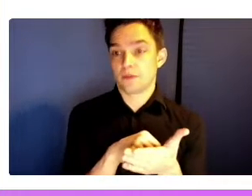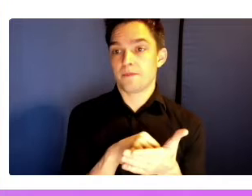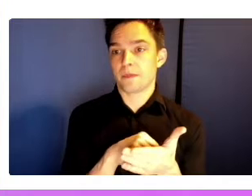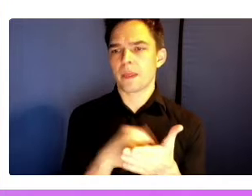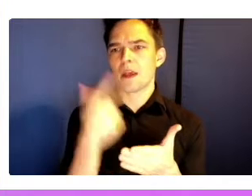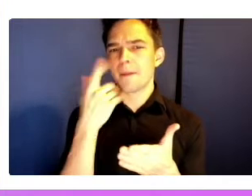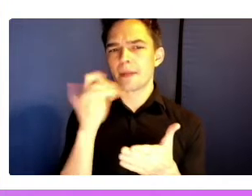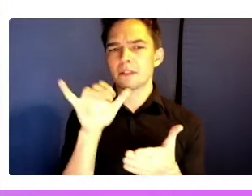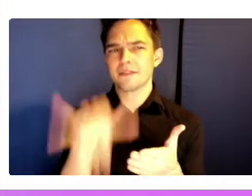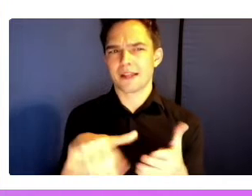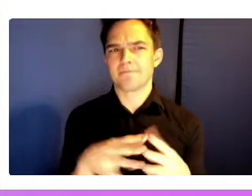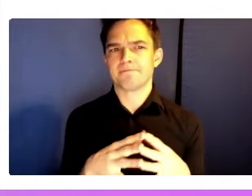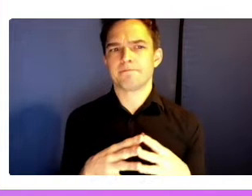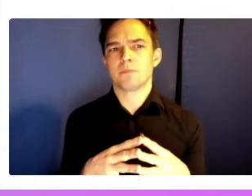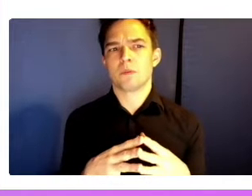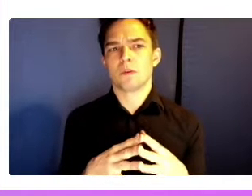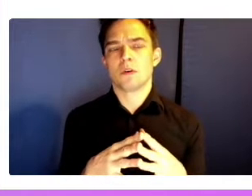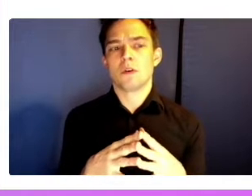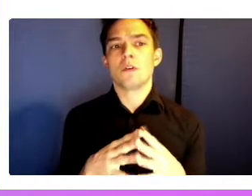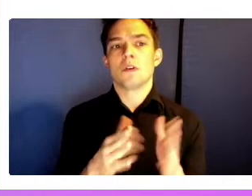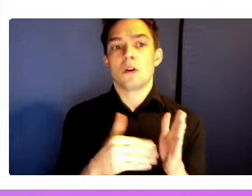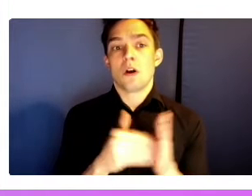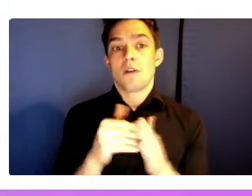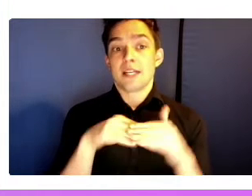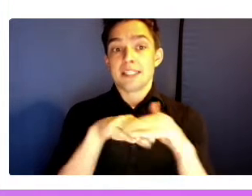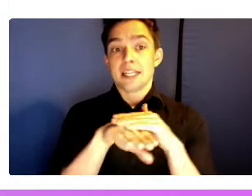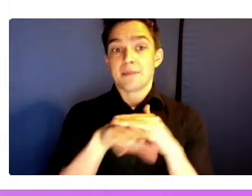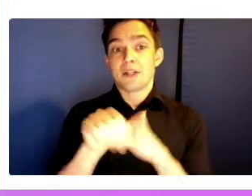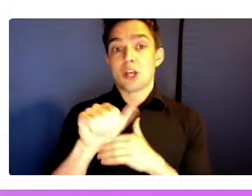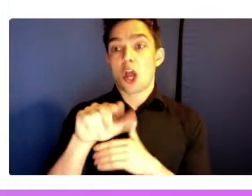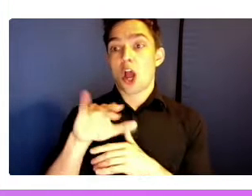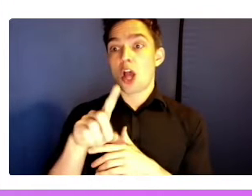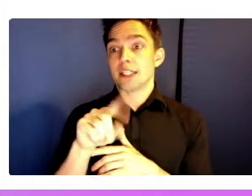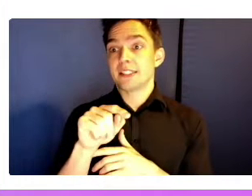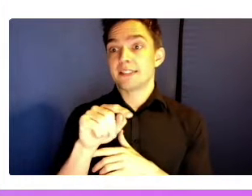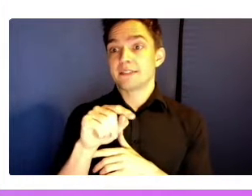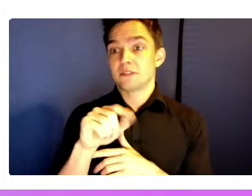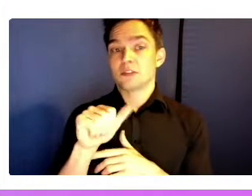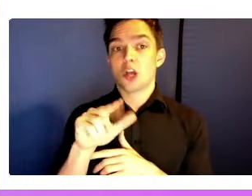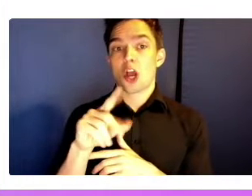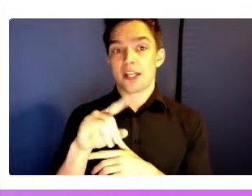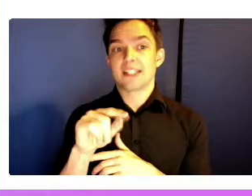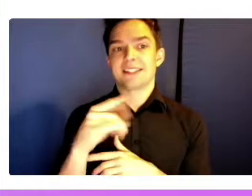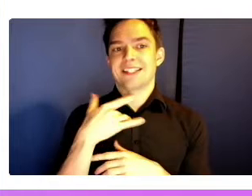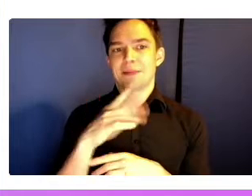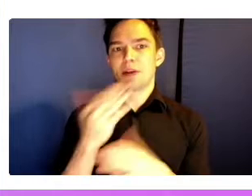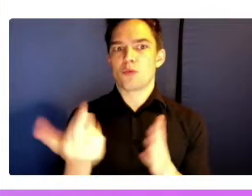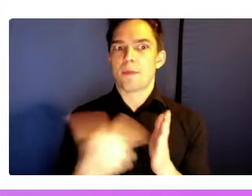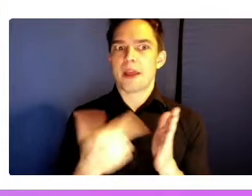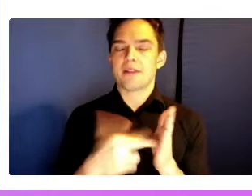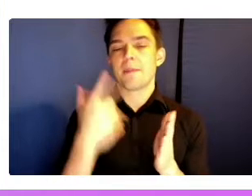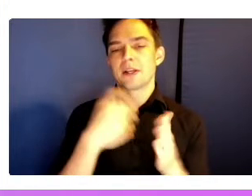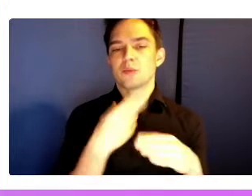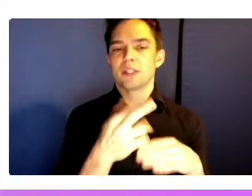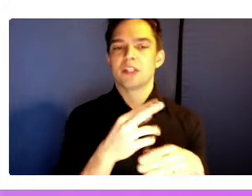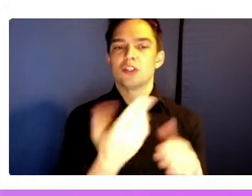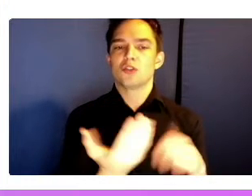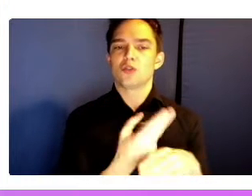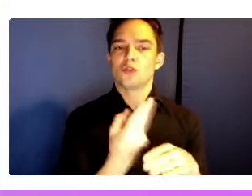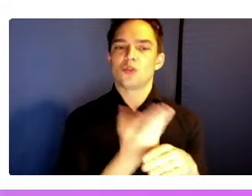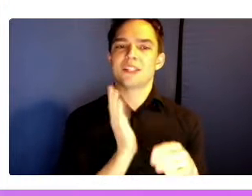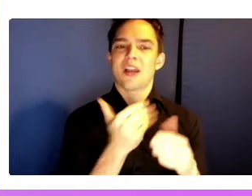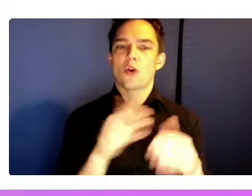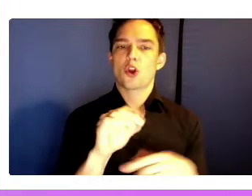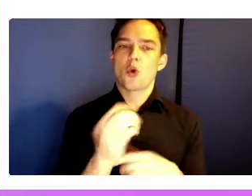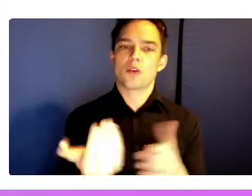because of that, often accessibility audits tend to be very repetitive due to how we reuse our code. Because if you